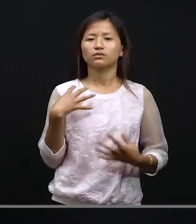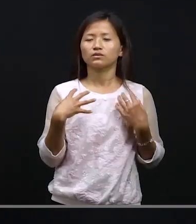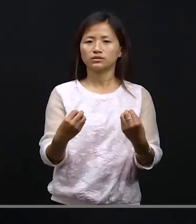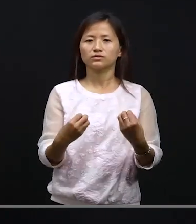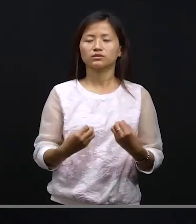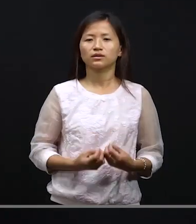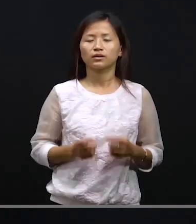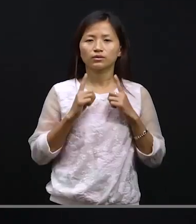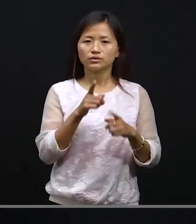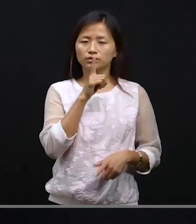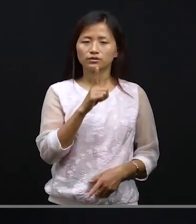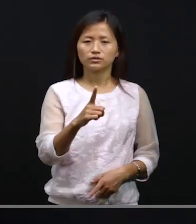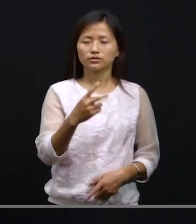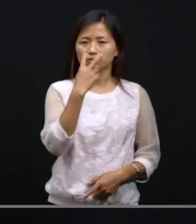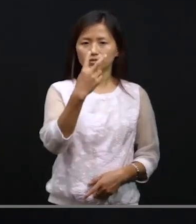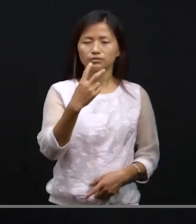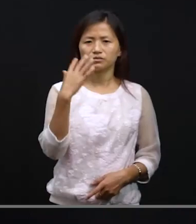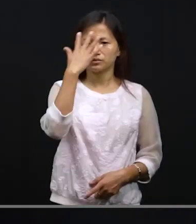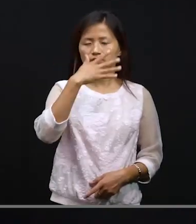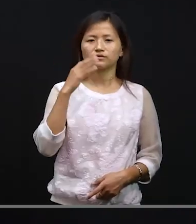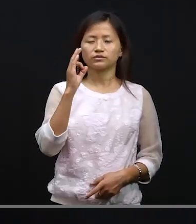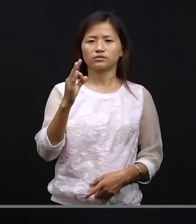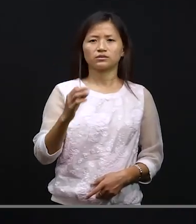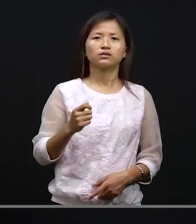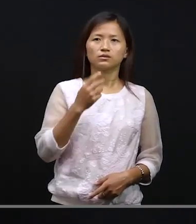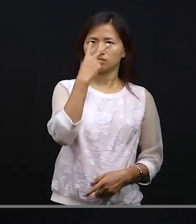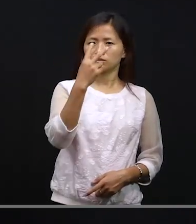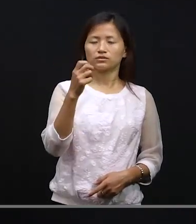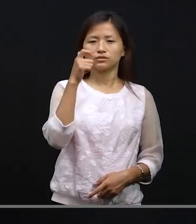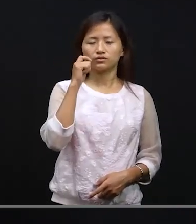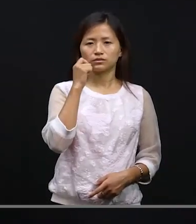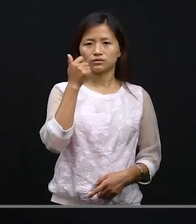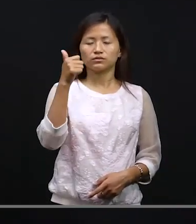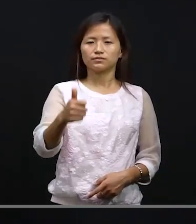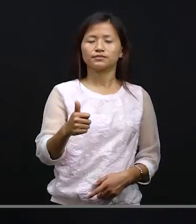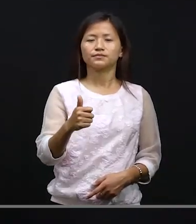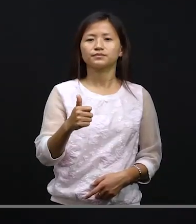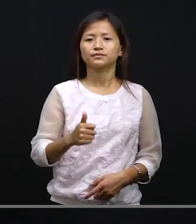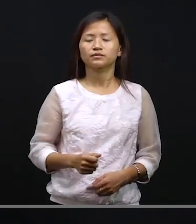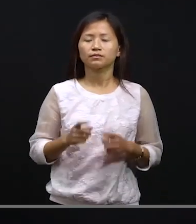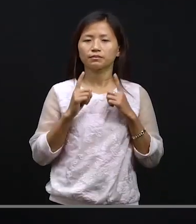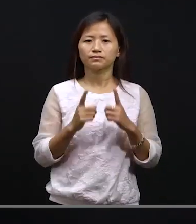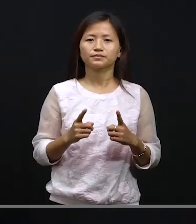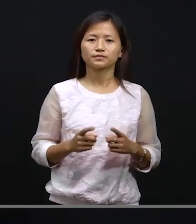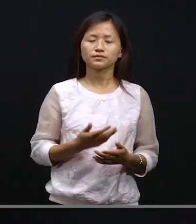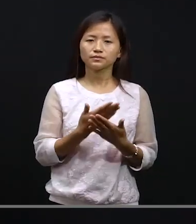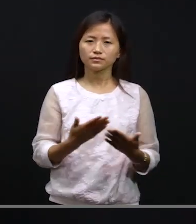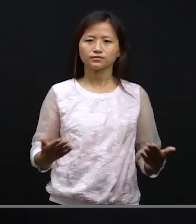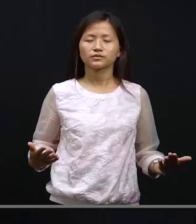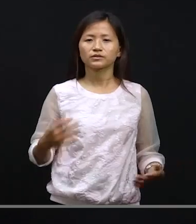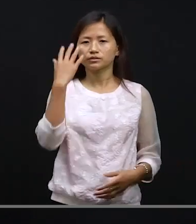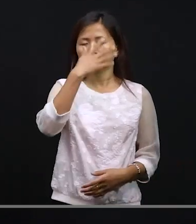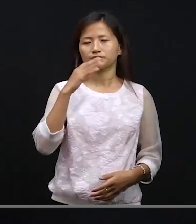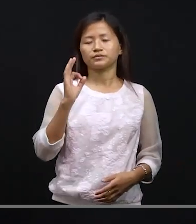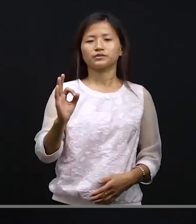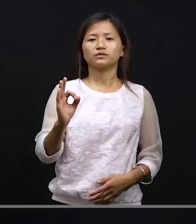will surely say that you will want to look beautiful and handsome, or you will surely tell me that you like things which are beautiful. But I want